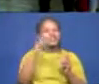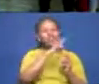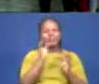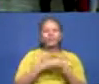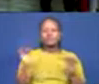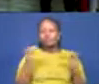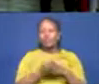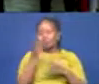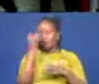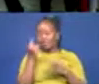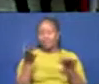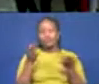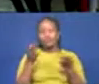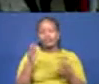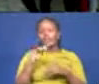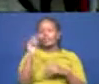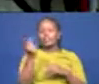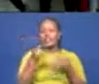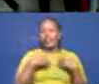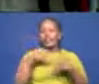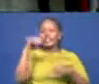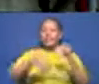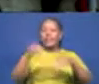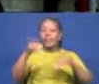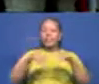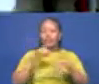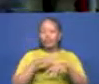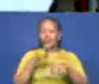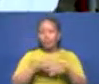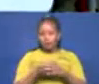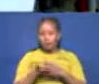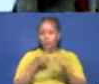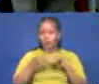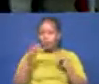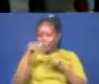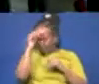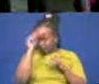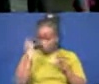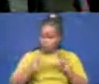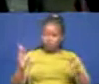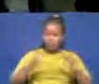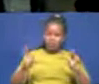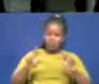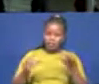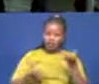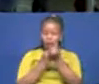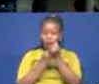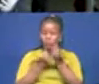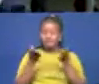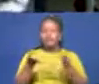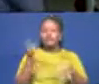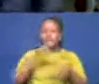that Kenya had an election period, and that's why we didn't manage to go. But the government was ready to support us. This time round we'll be having our